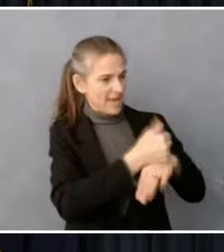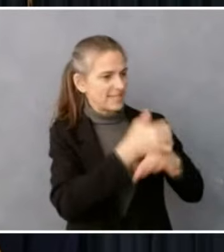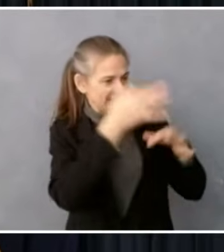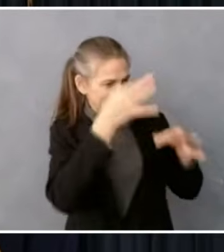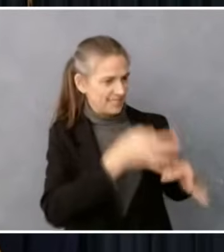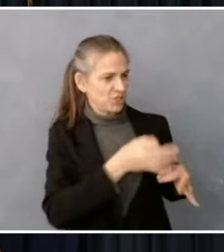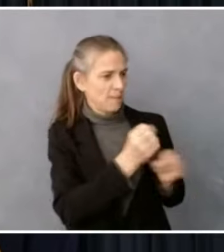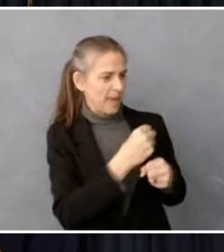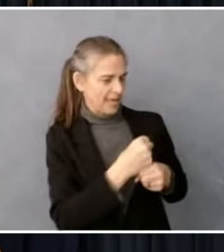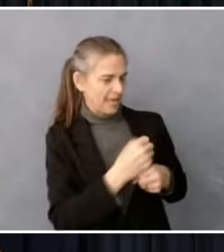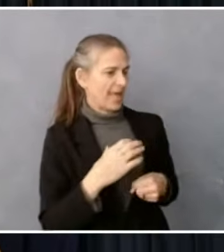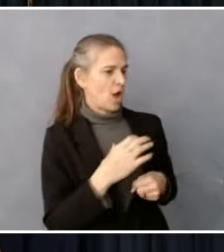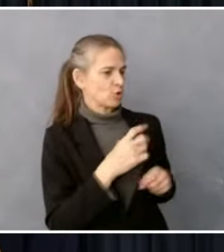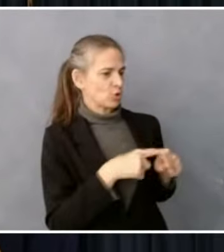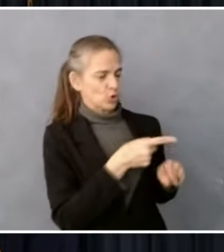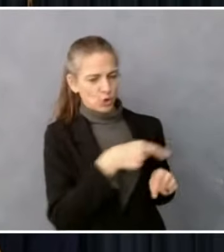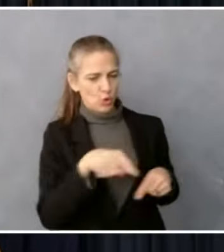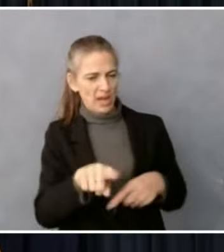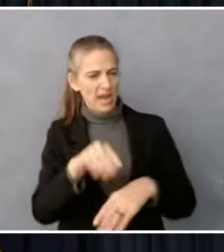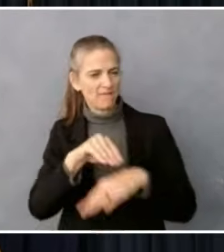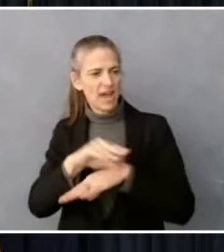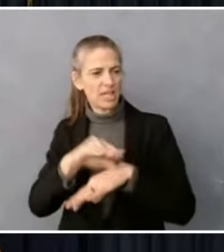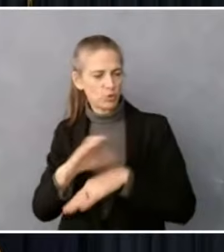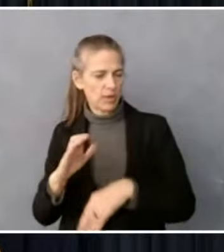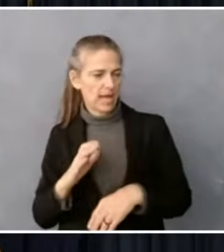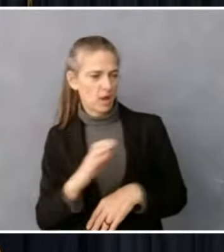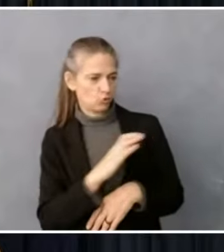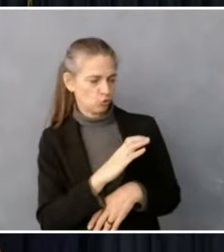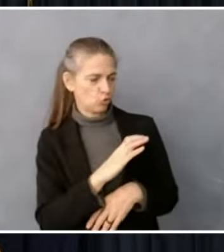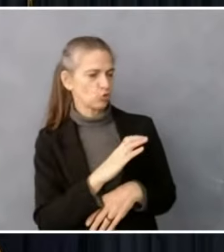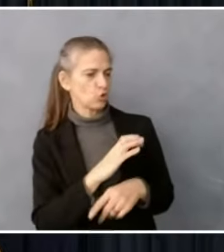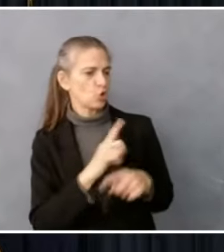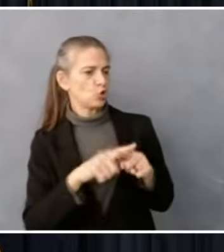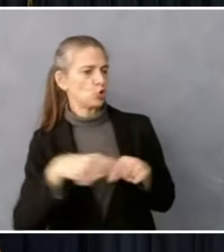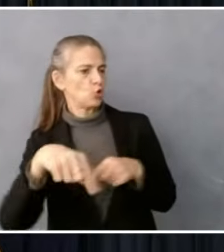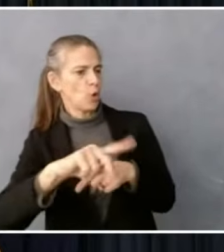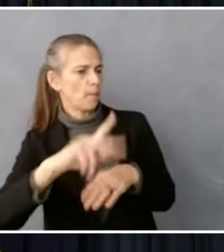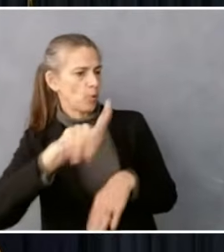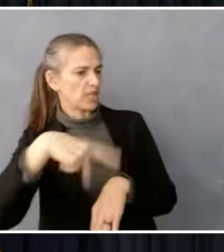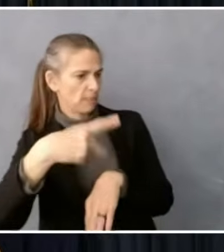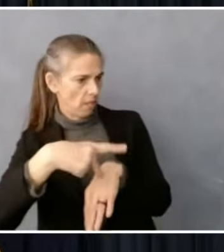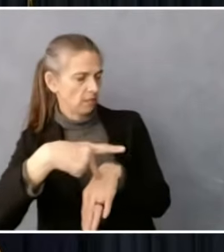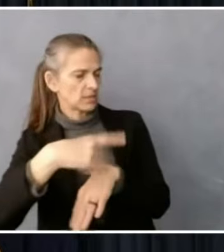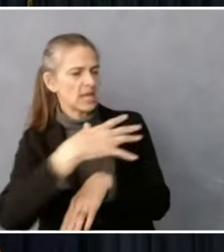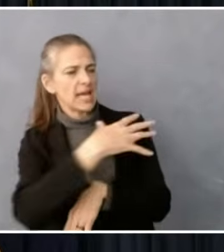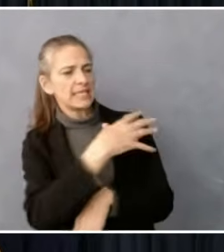councils to advisory councils to principals, taking away the